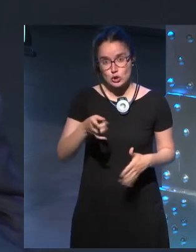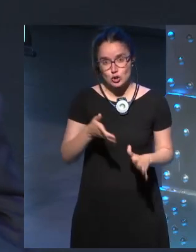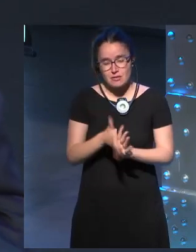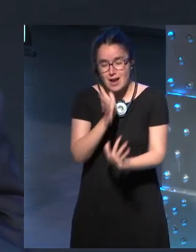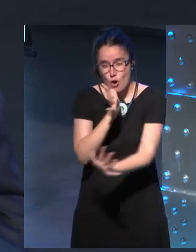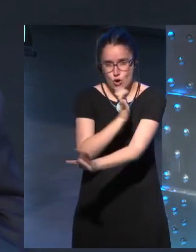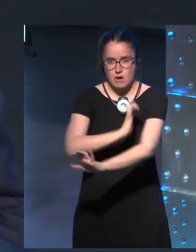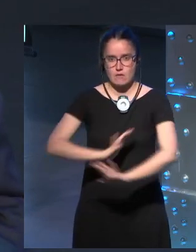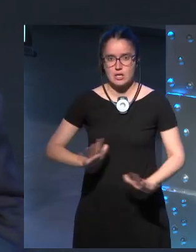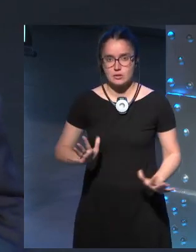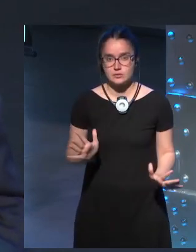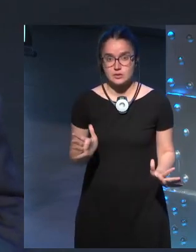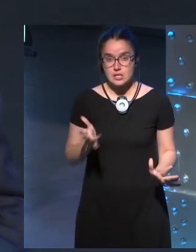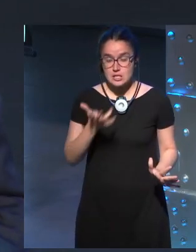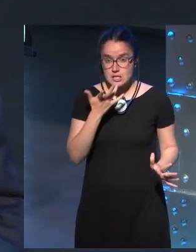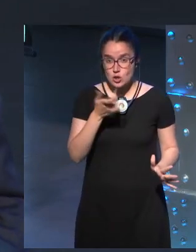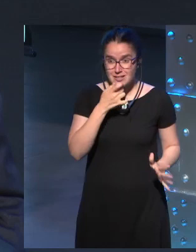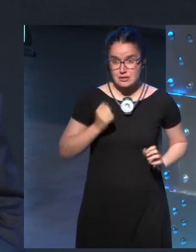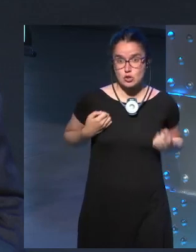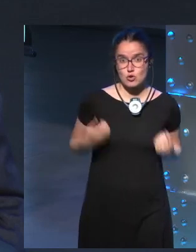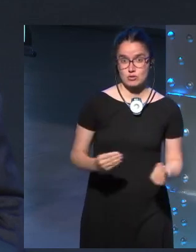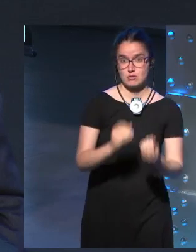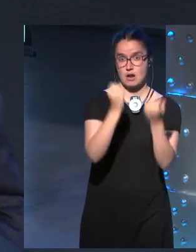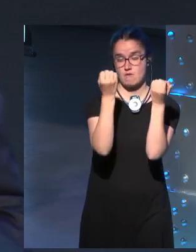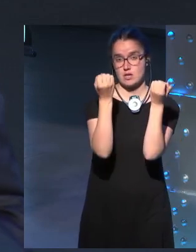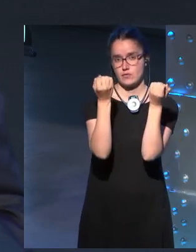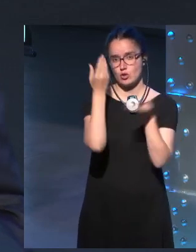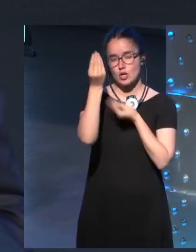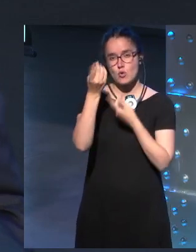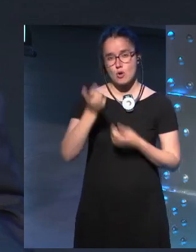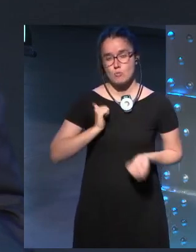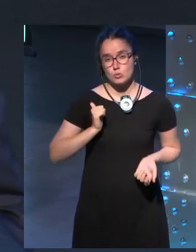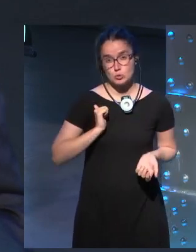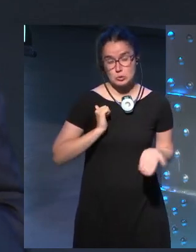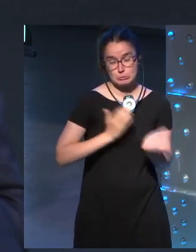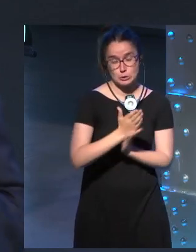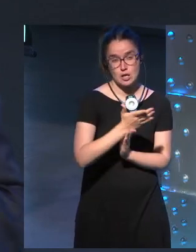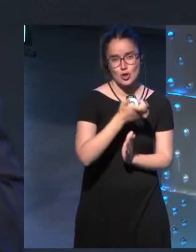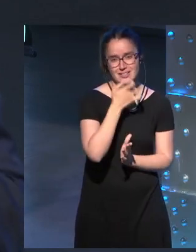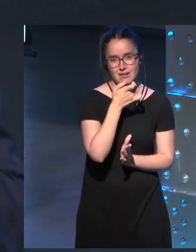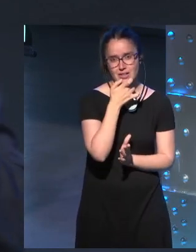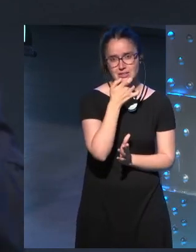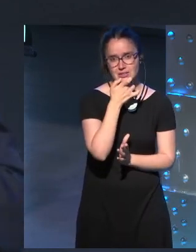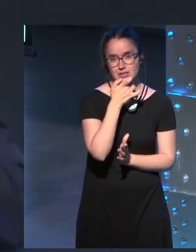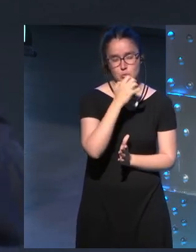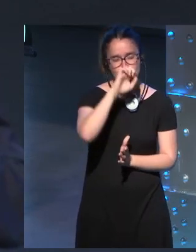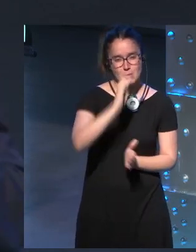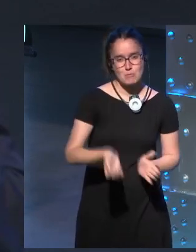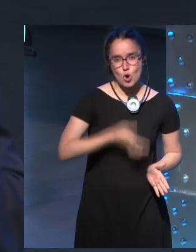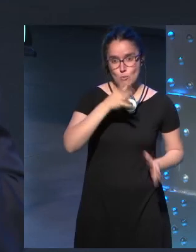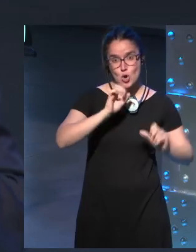sense. To me, that would be tragic. If the English people don't save us, I think that one possibility is that English